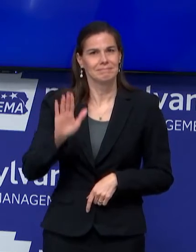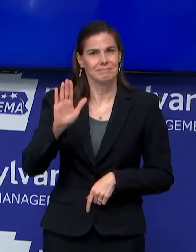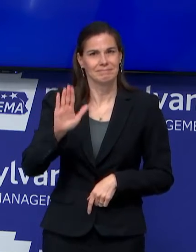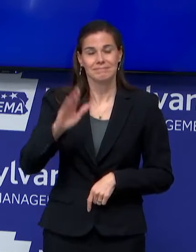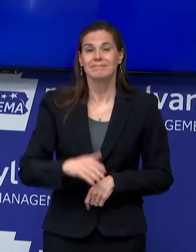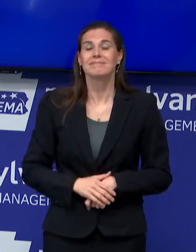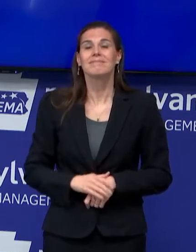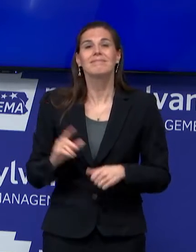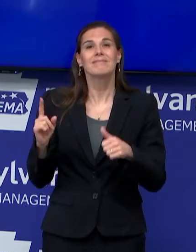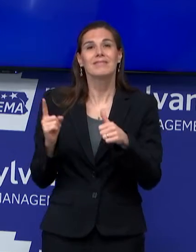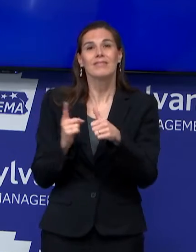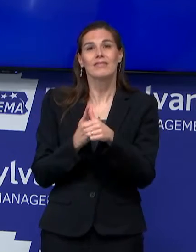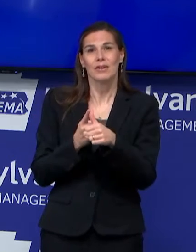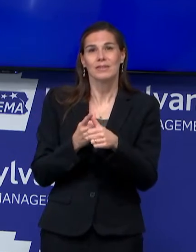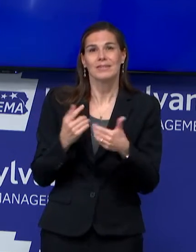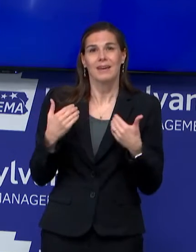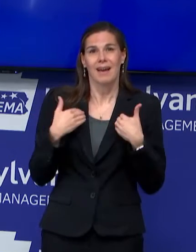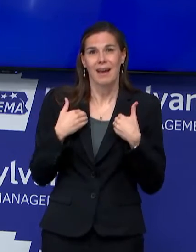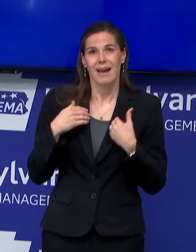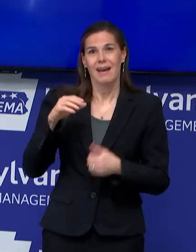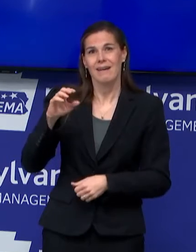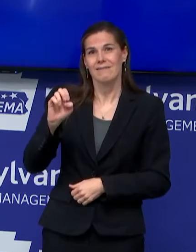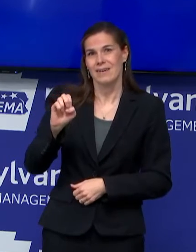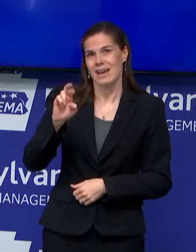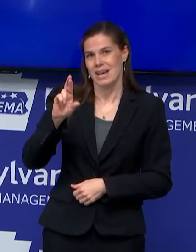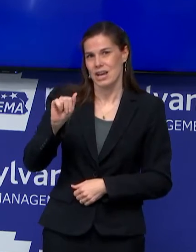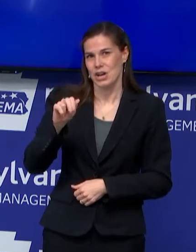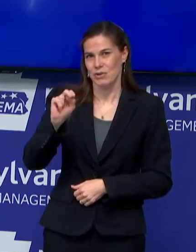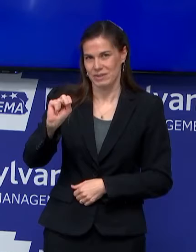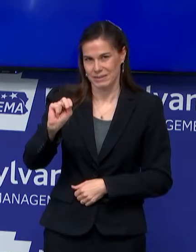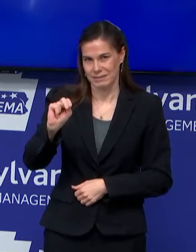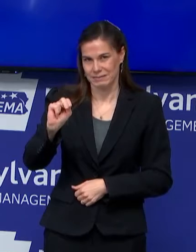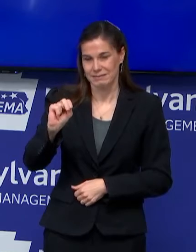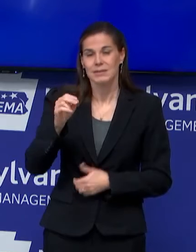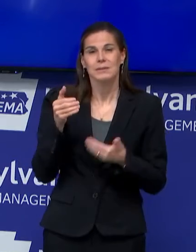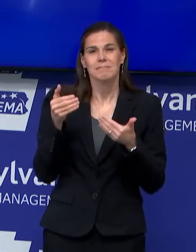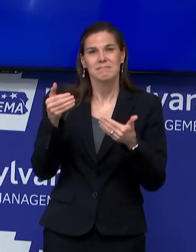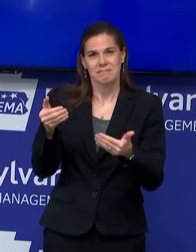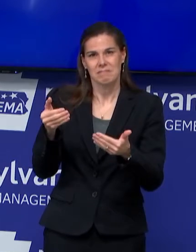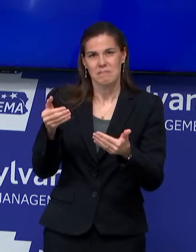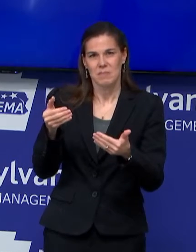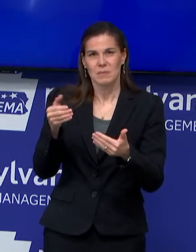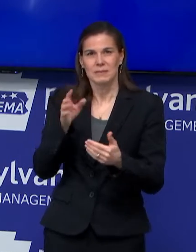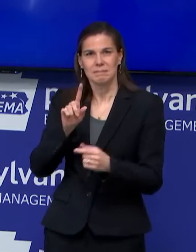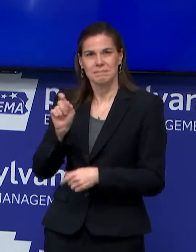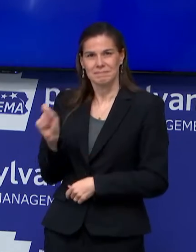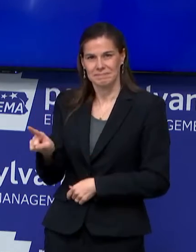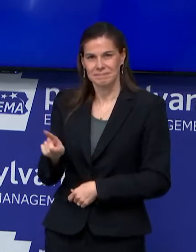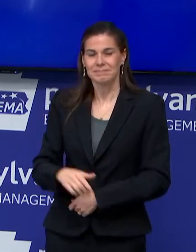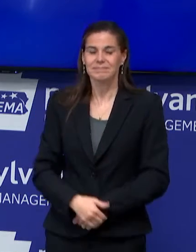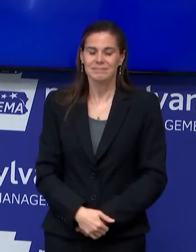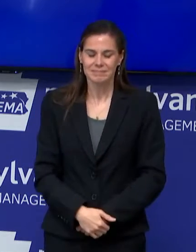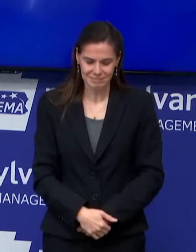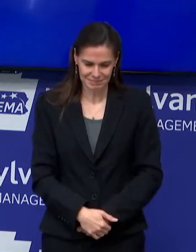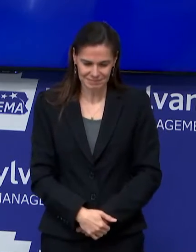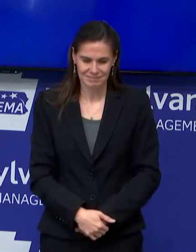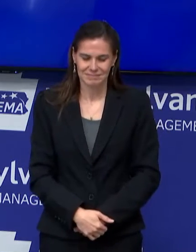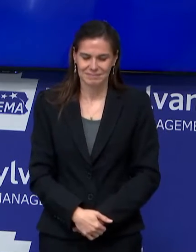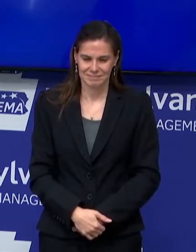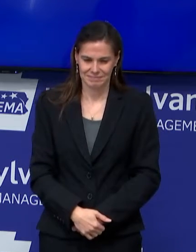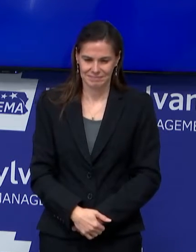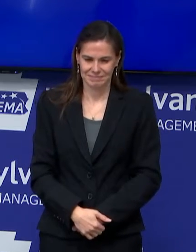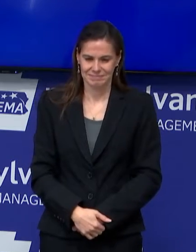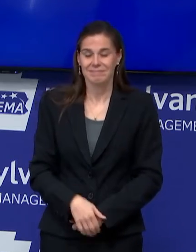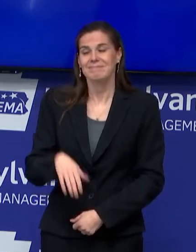So first we have Erin McCarthy from the Inquirer. Erin, you should be able to unmute now.